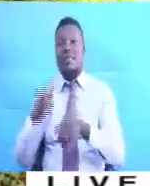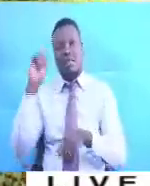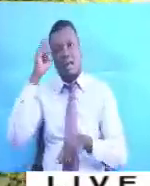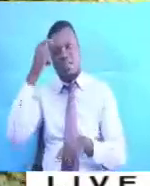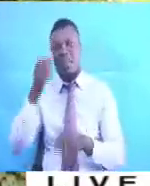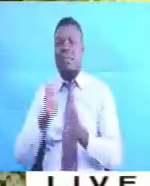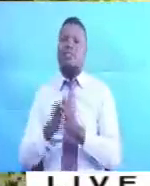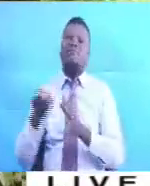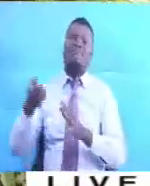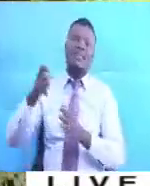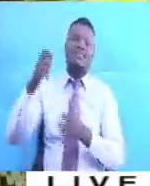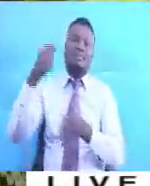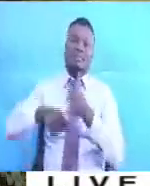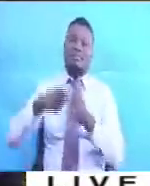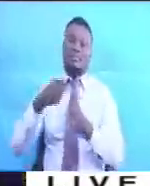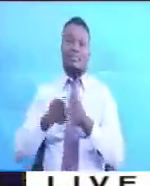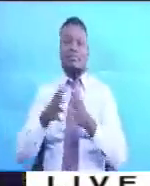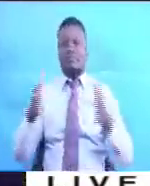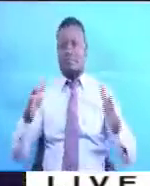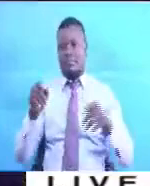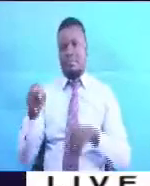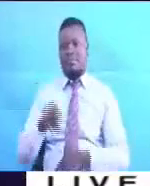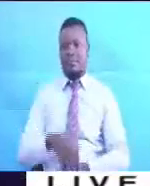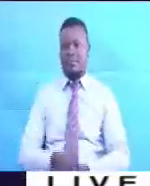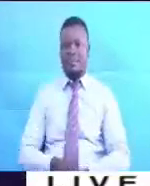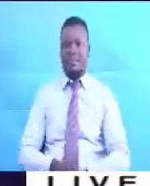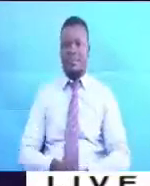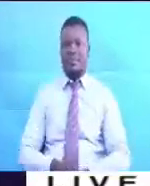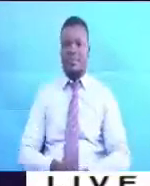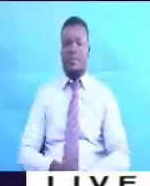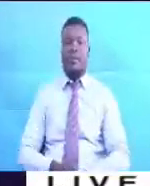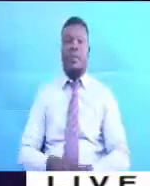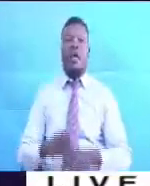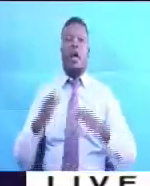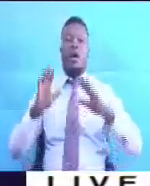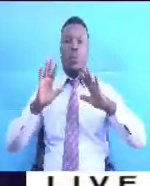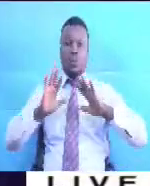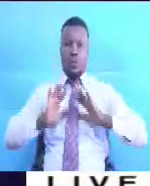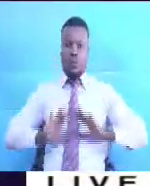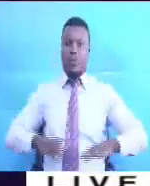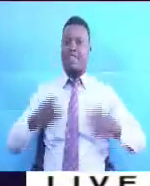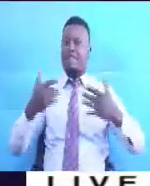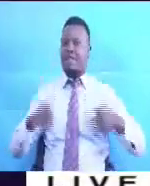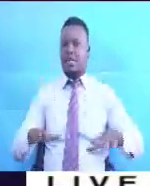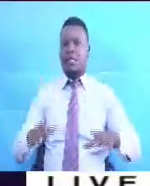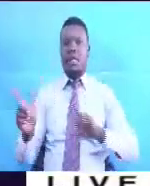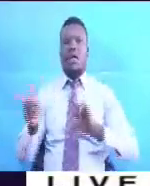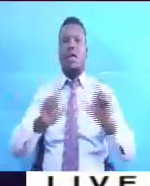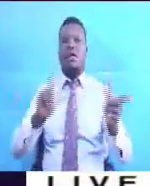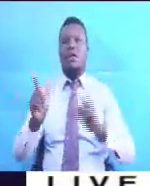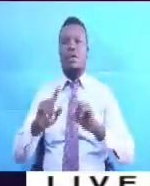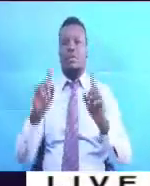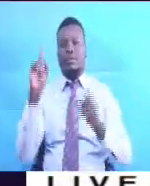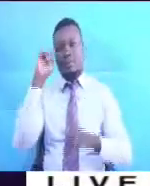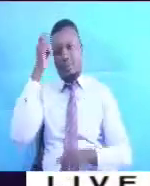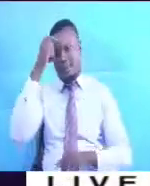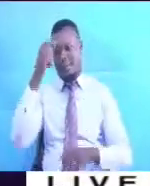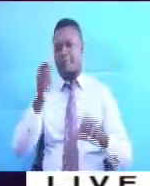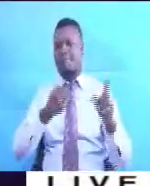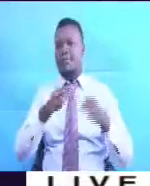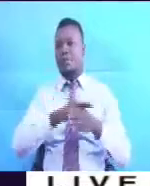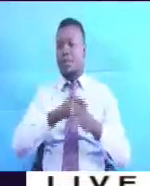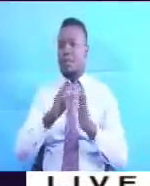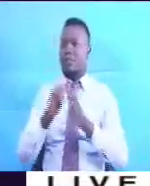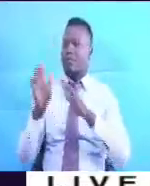to the country. Well, that brings us to the end of the local business news segment. We'll take a very short break, look